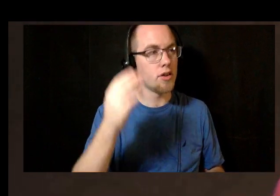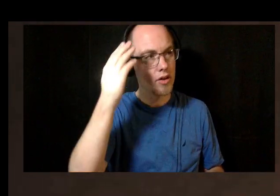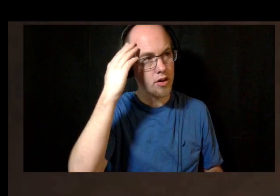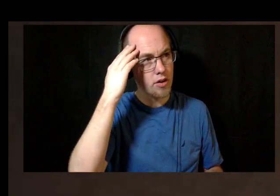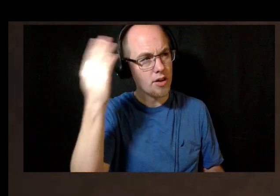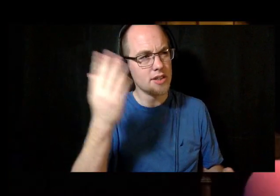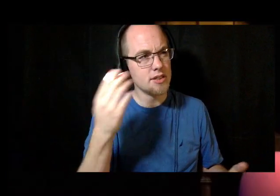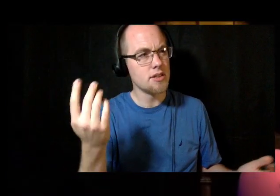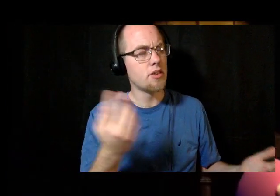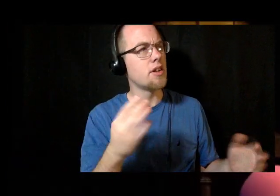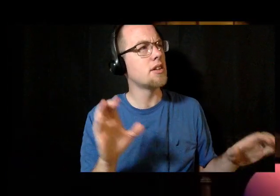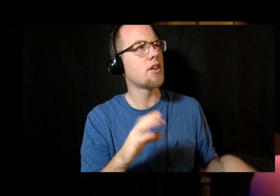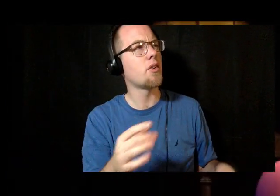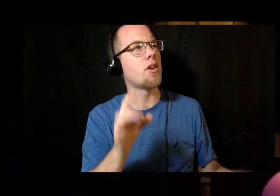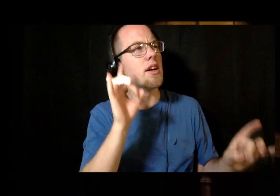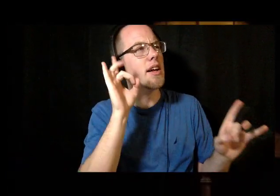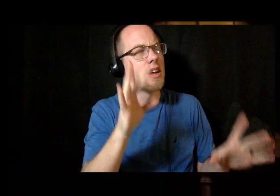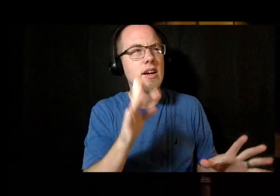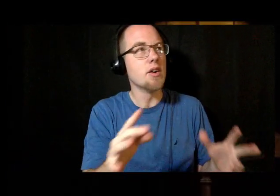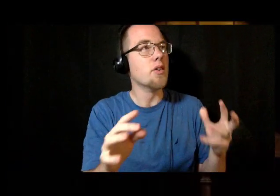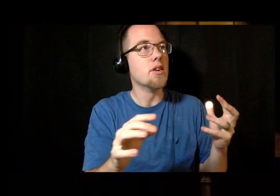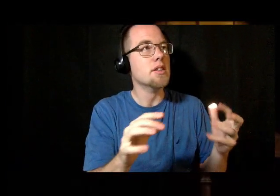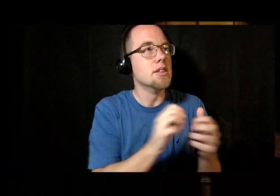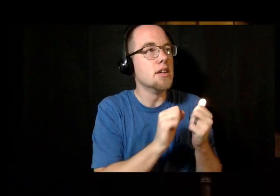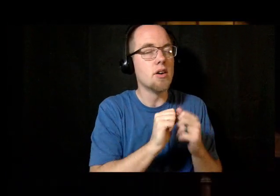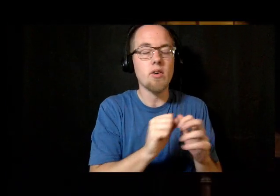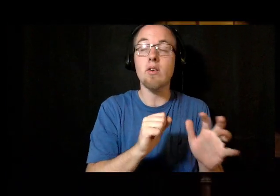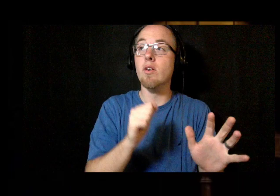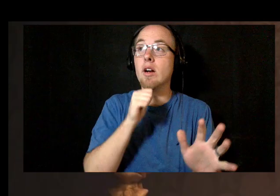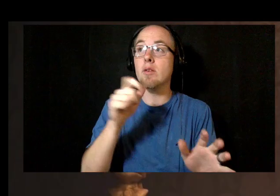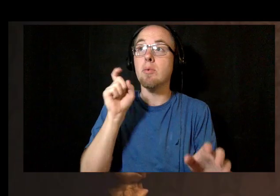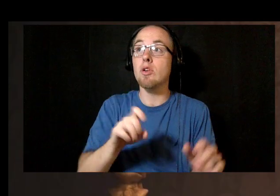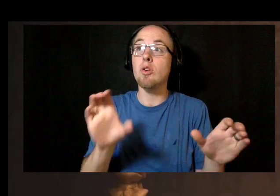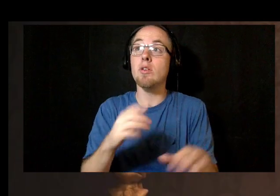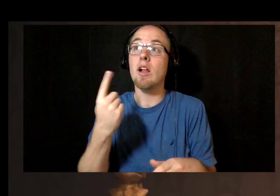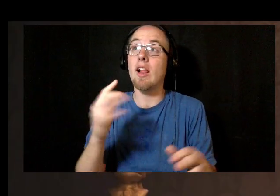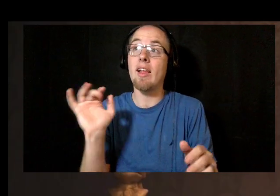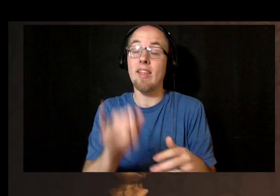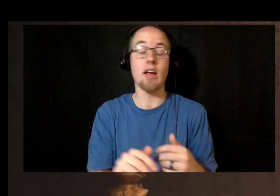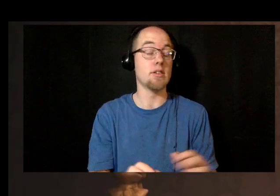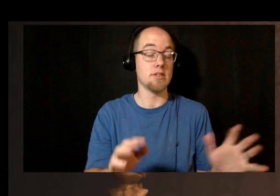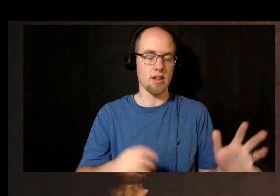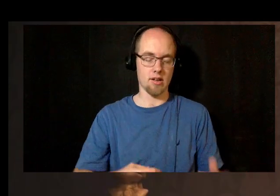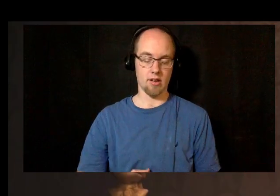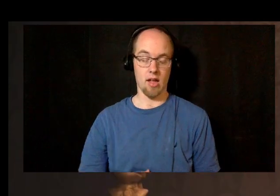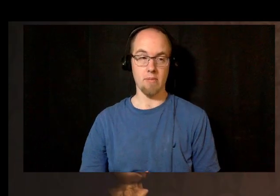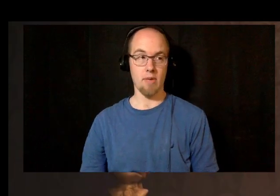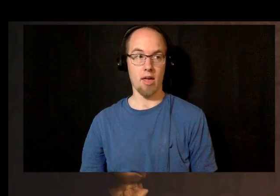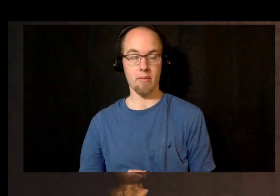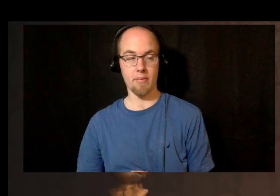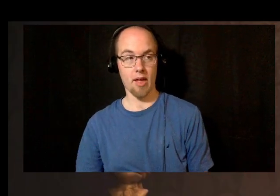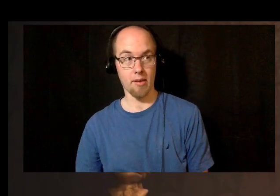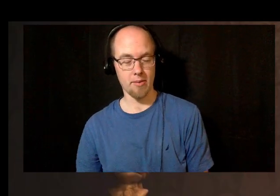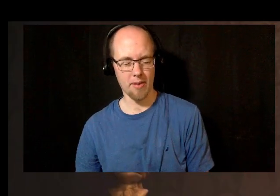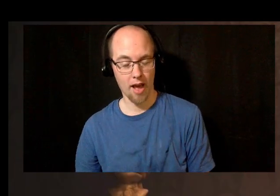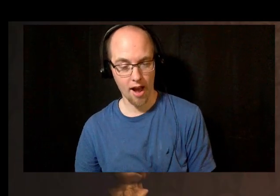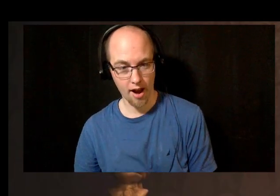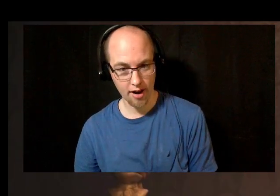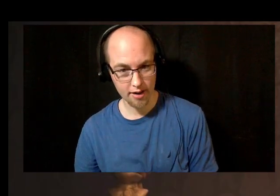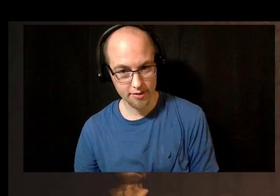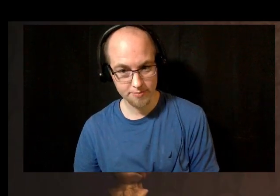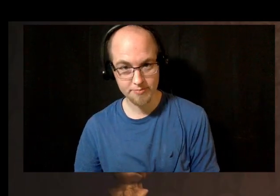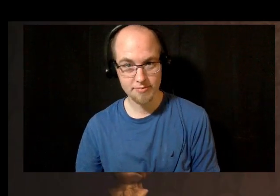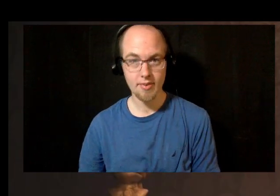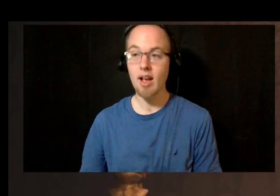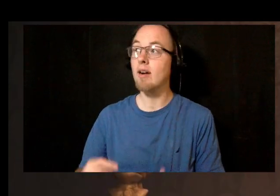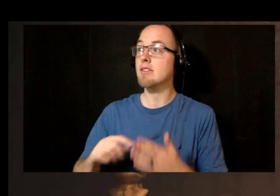and you're just like, fuck, we're not supposed to do shit like that. Just yucky feeling in my tum-tum. And I'm standing there